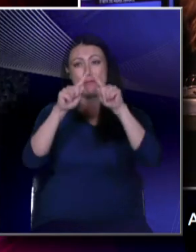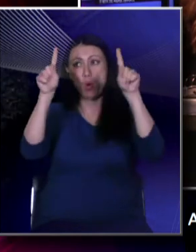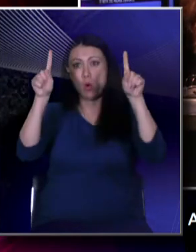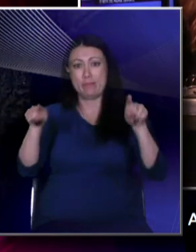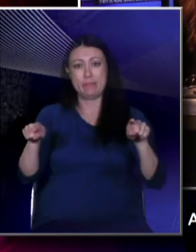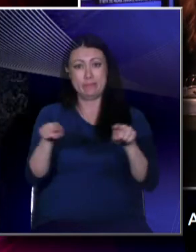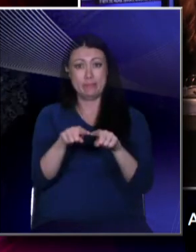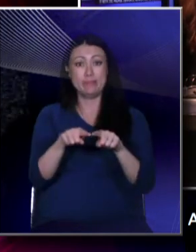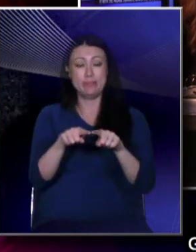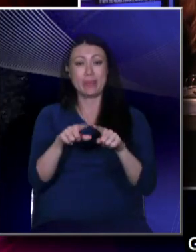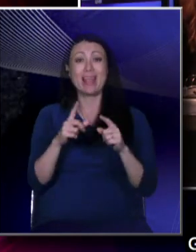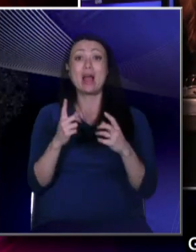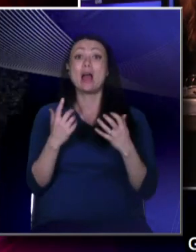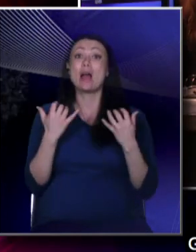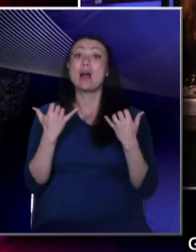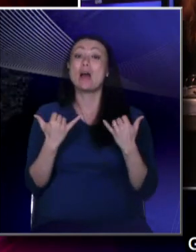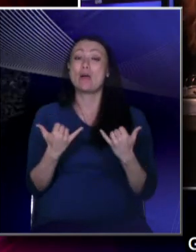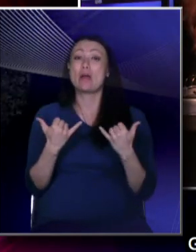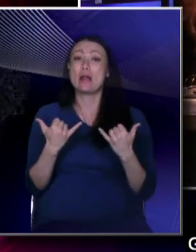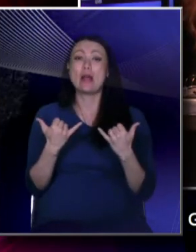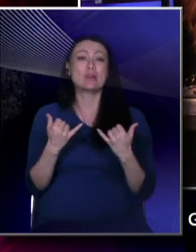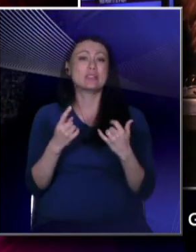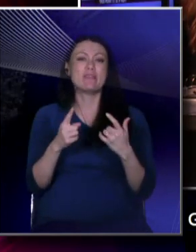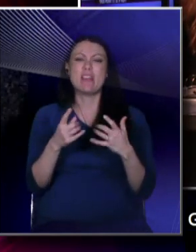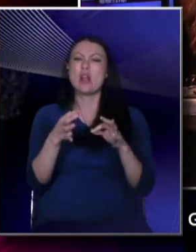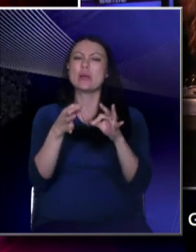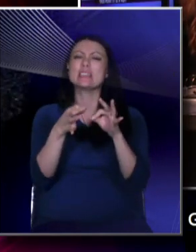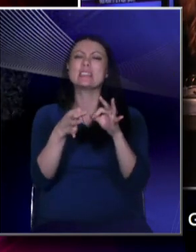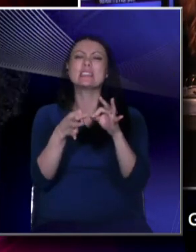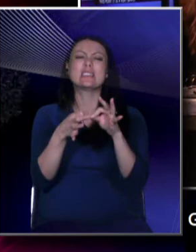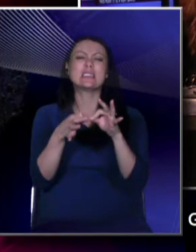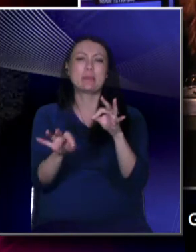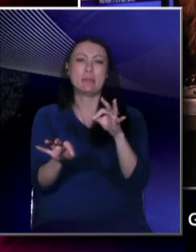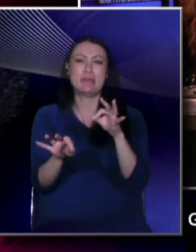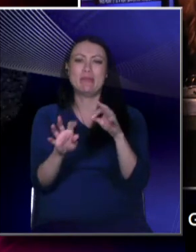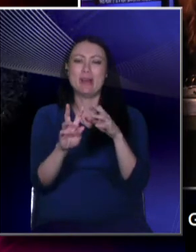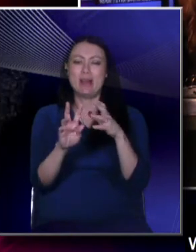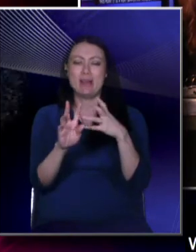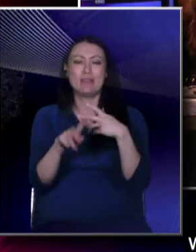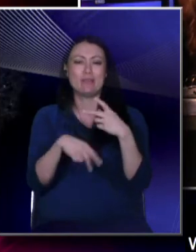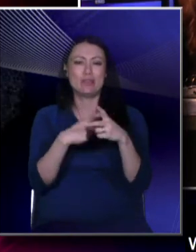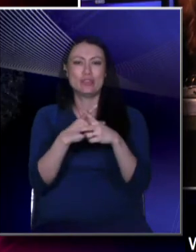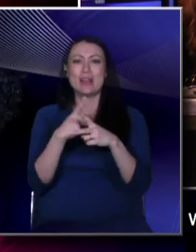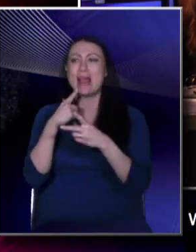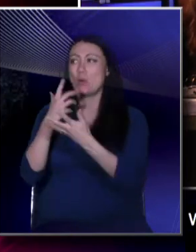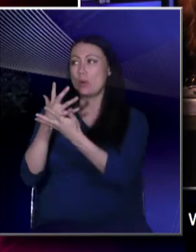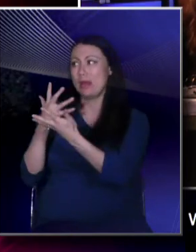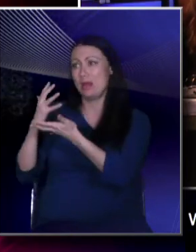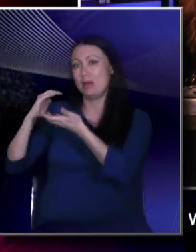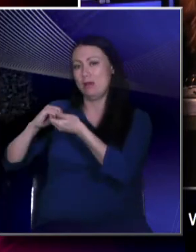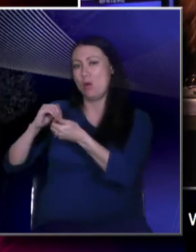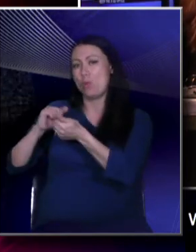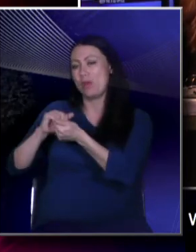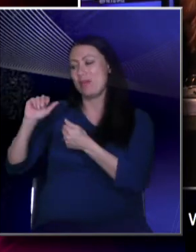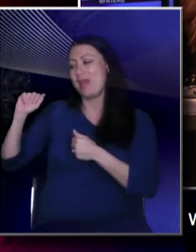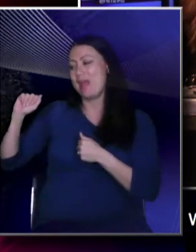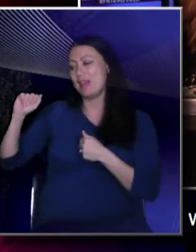At this point, it is a very simplified version that we worked with the AG's office to develop.